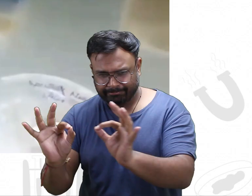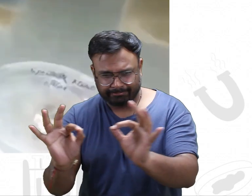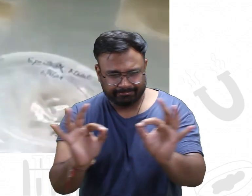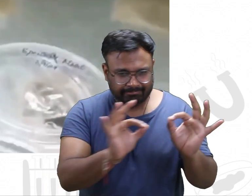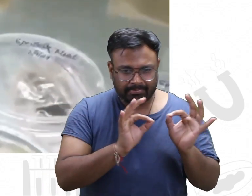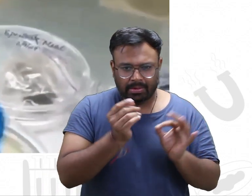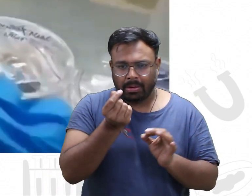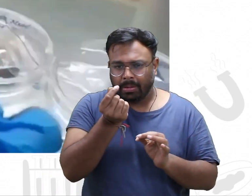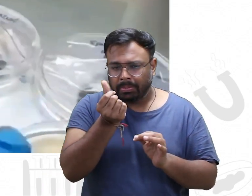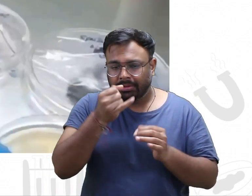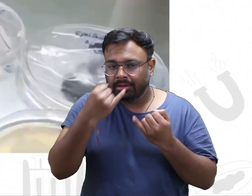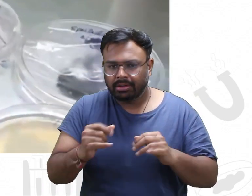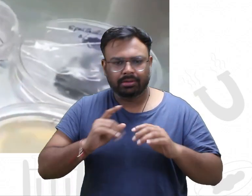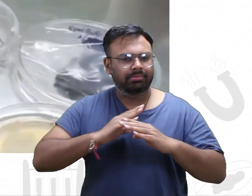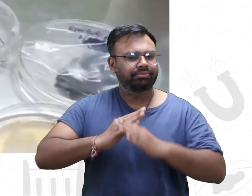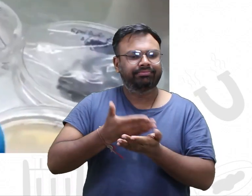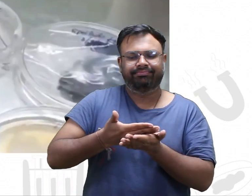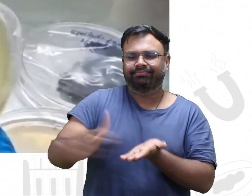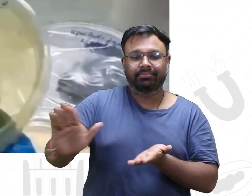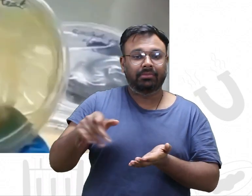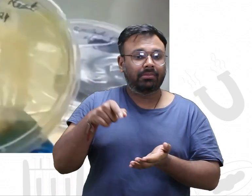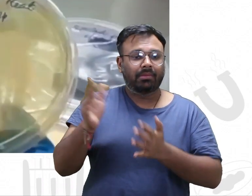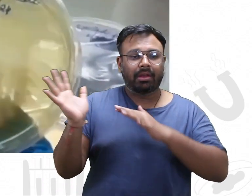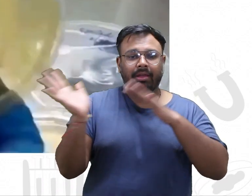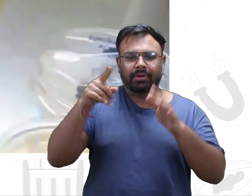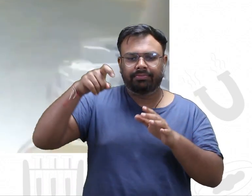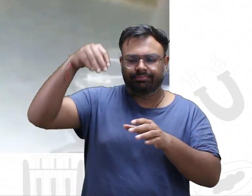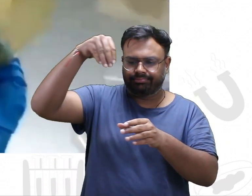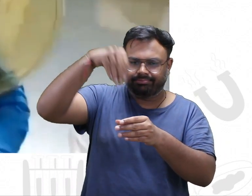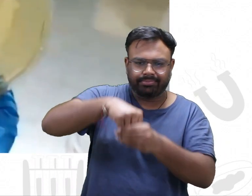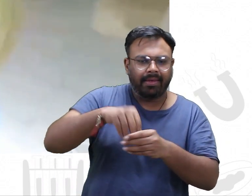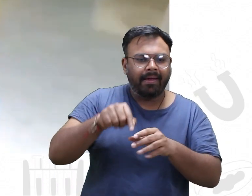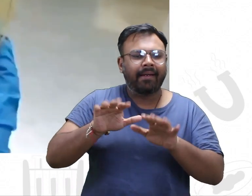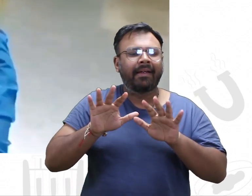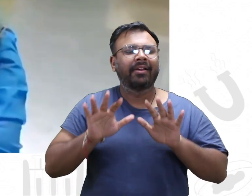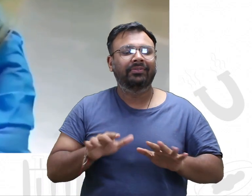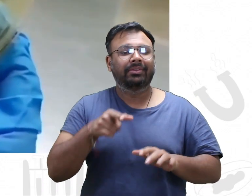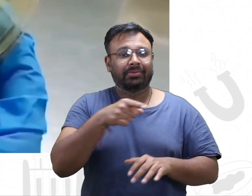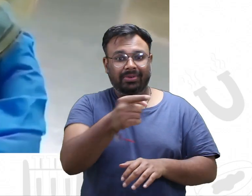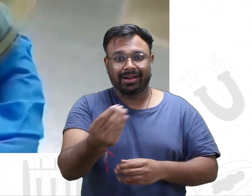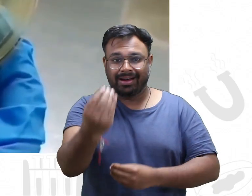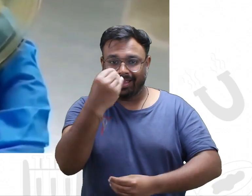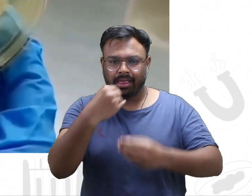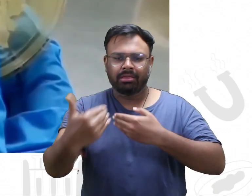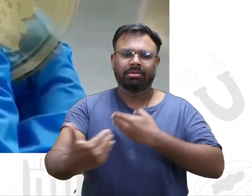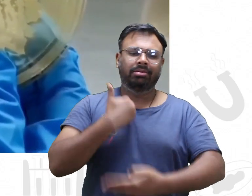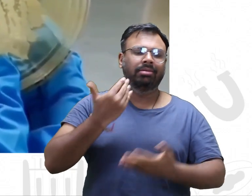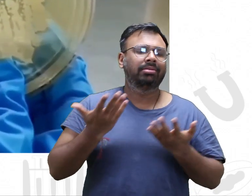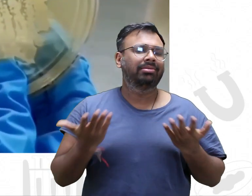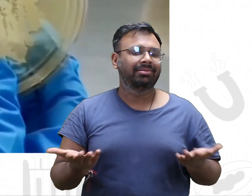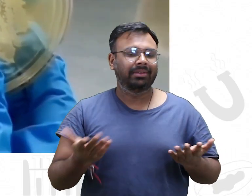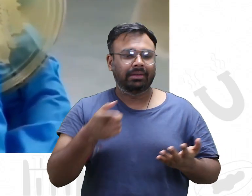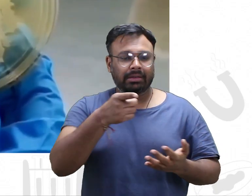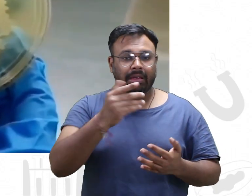proper storage to prevent unexpected spoiling of food by airborne pathogens. Always make sure that the